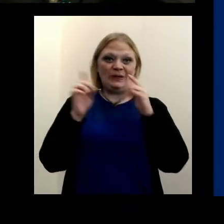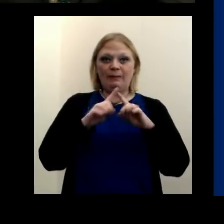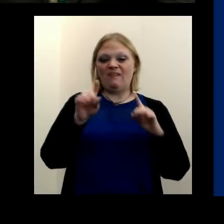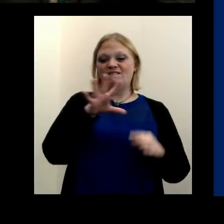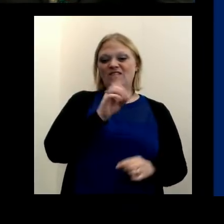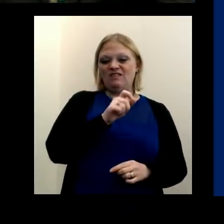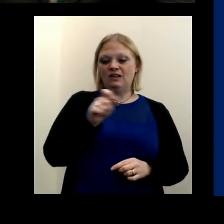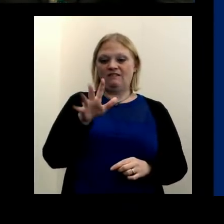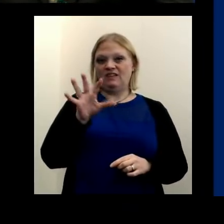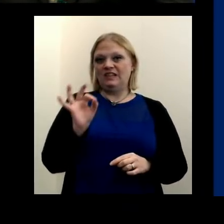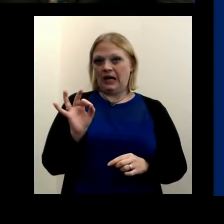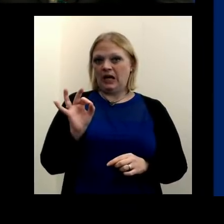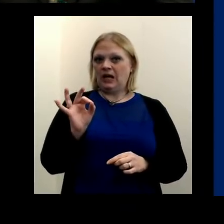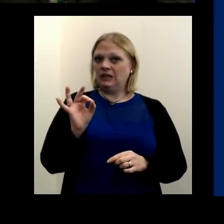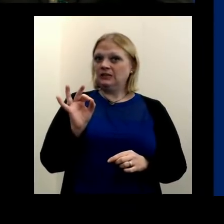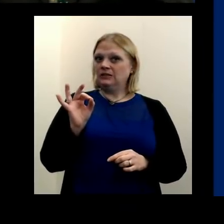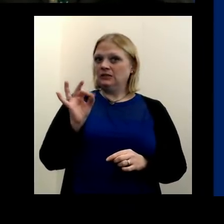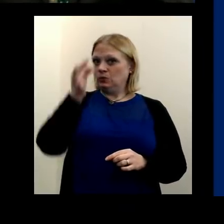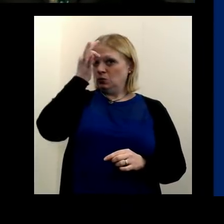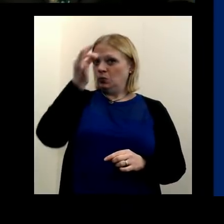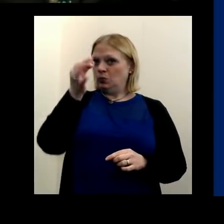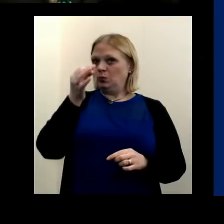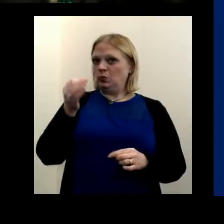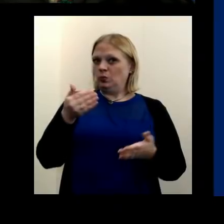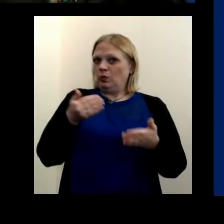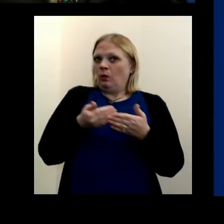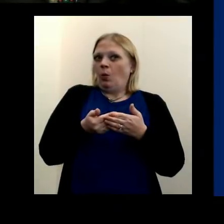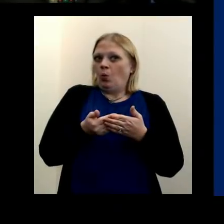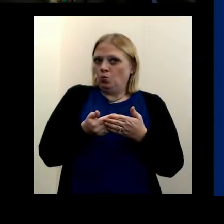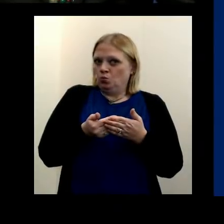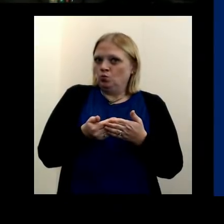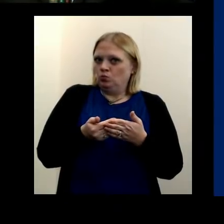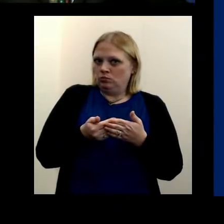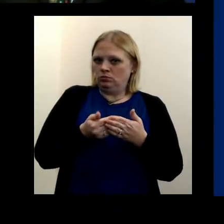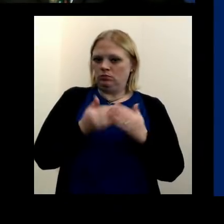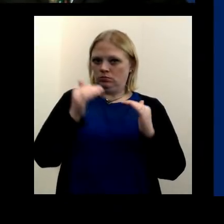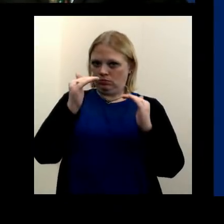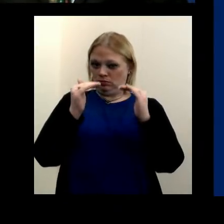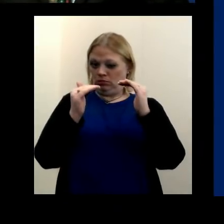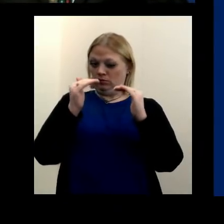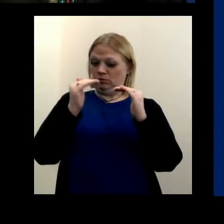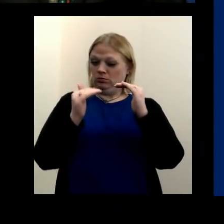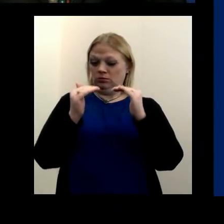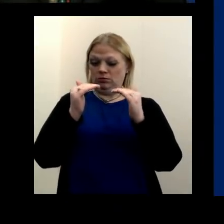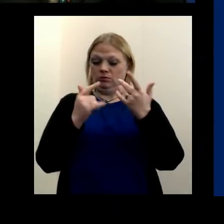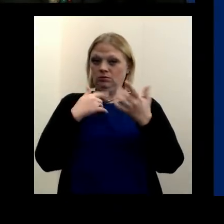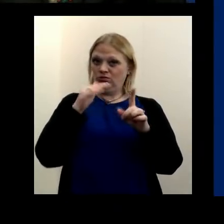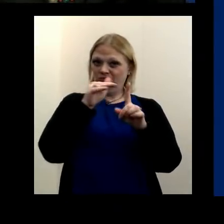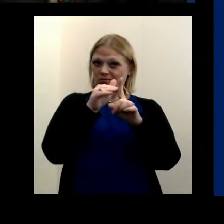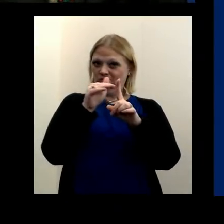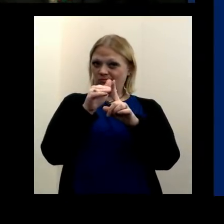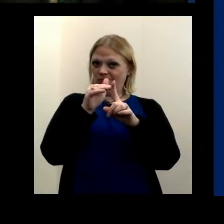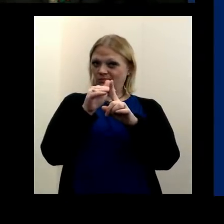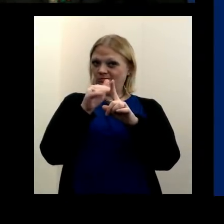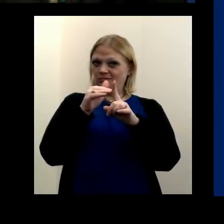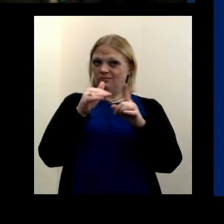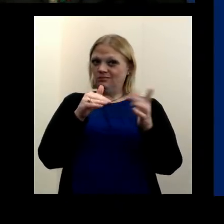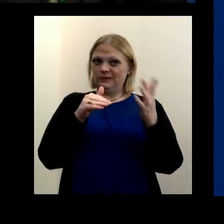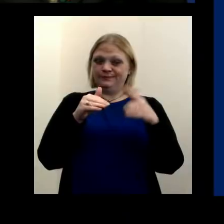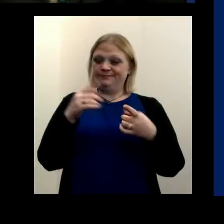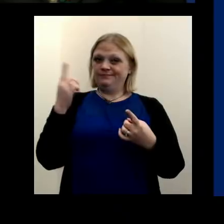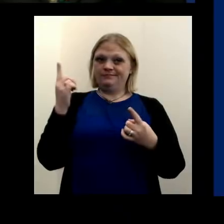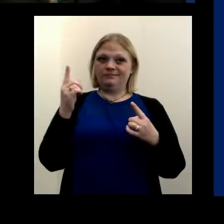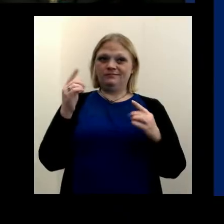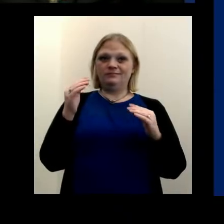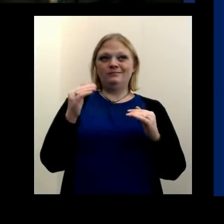to 59 is pretty close, very close actually. So we just want to remind everybody that this is a